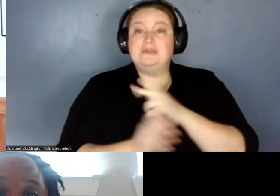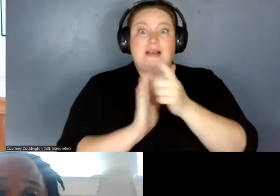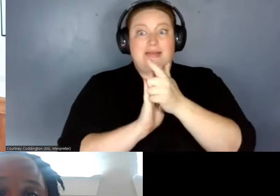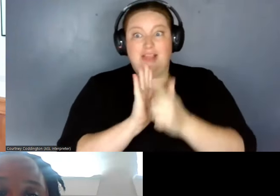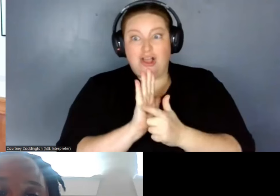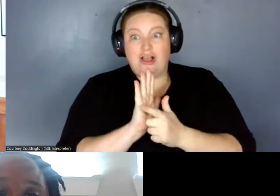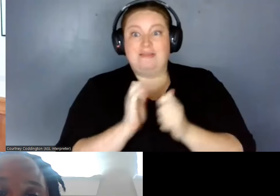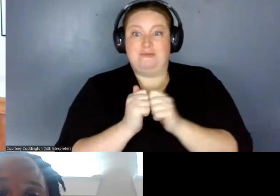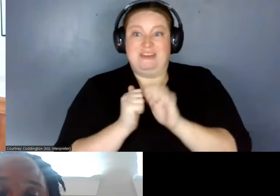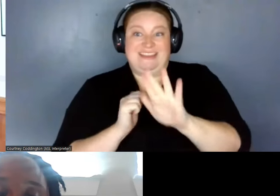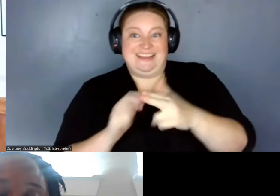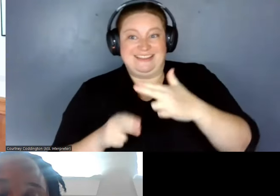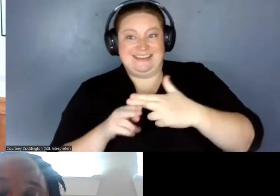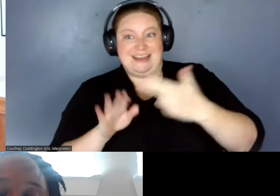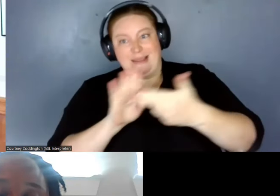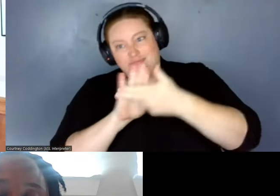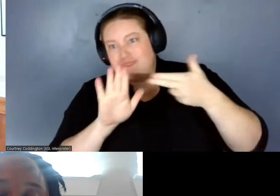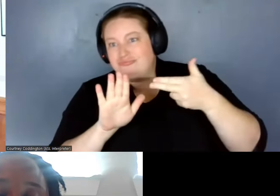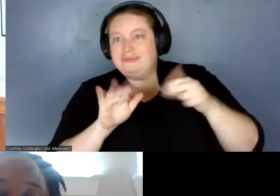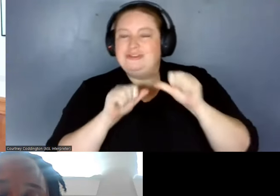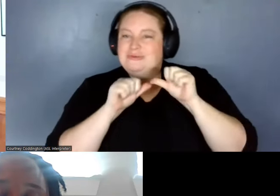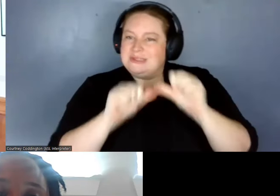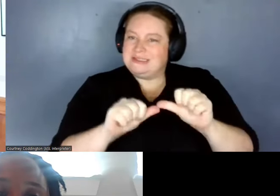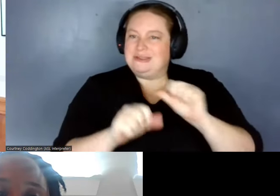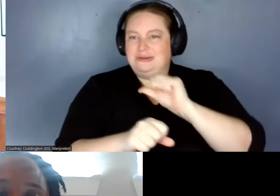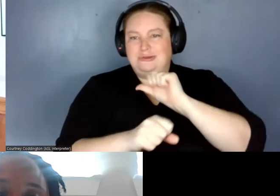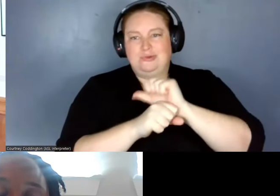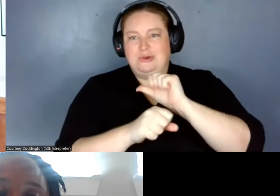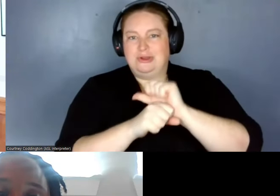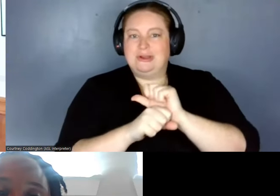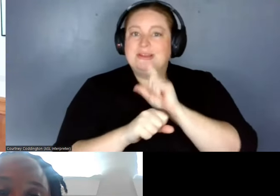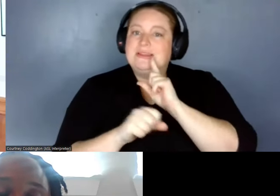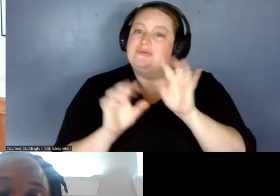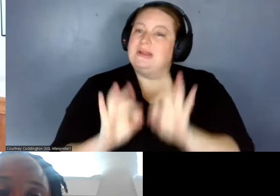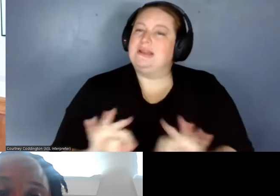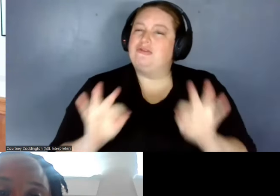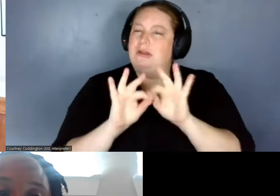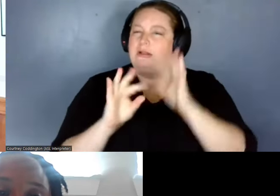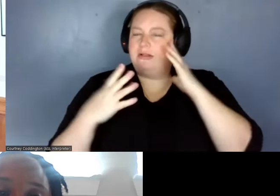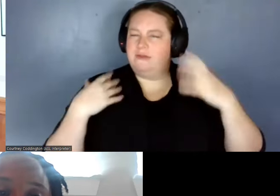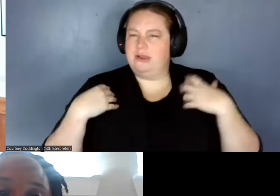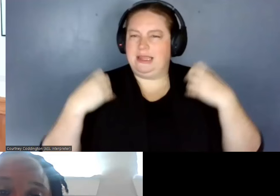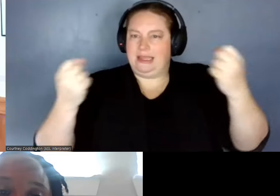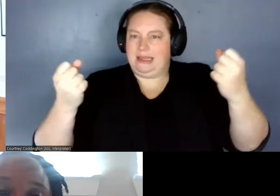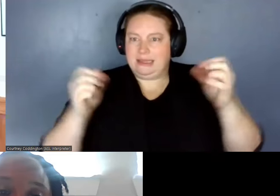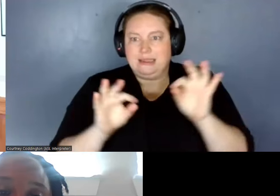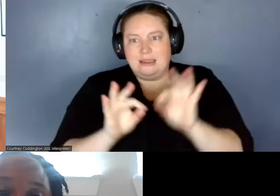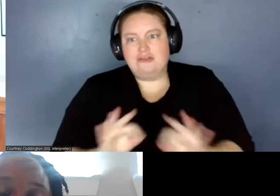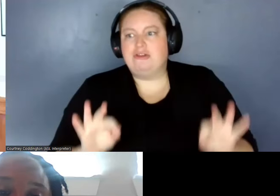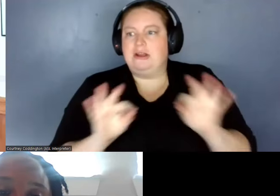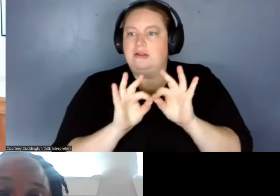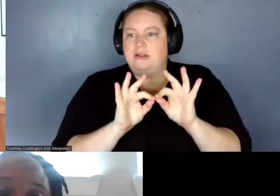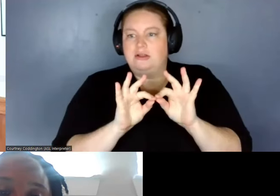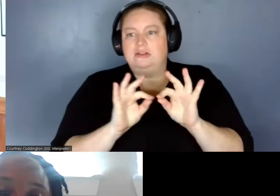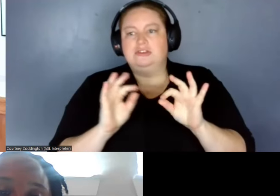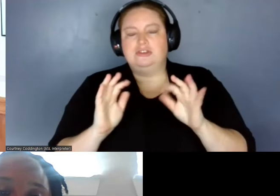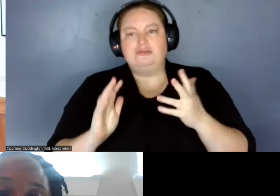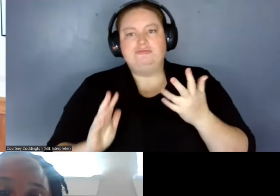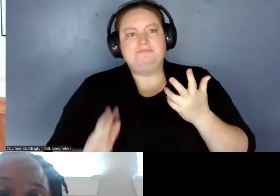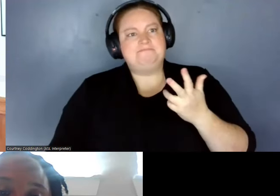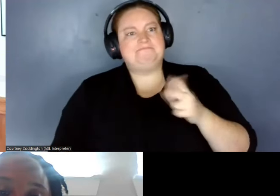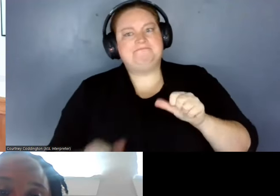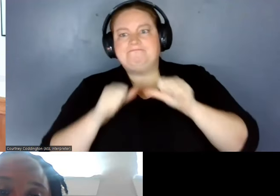name to carry out work that's really critical to healing and really critical to standing up for some of the most